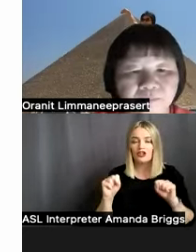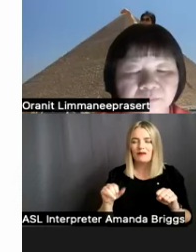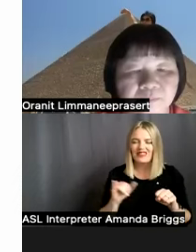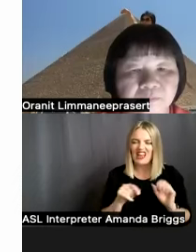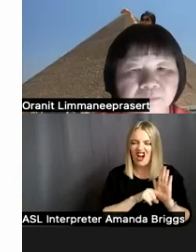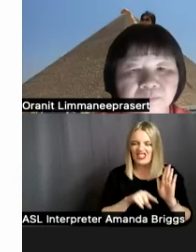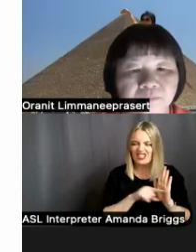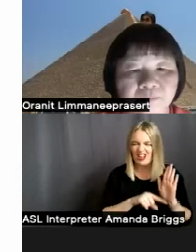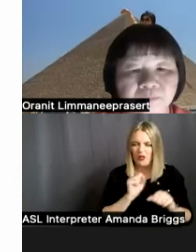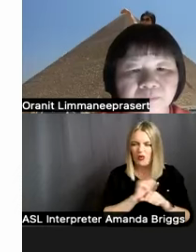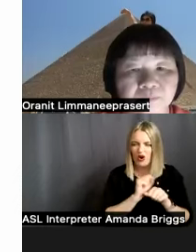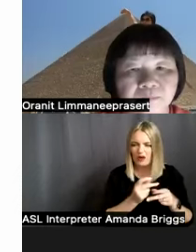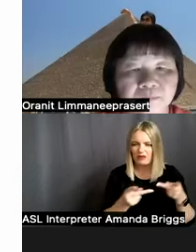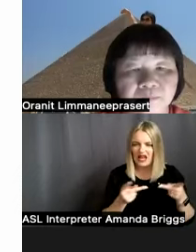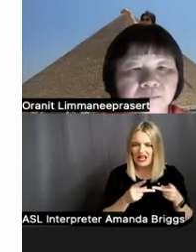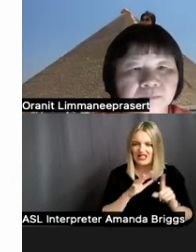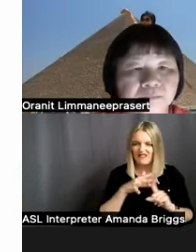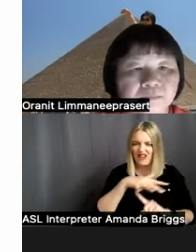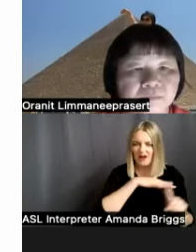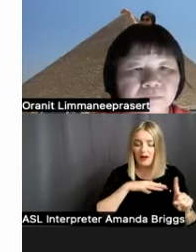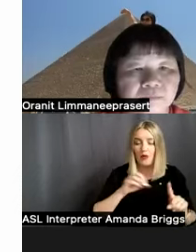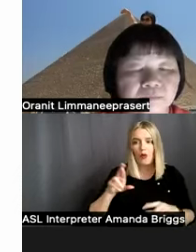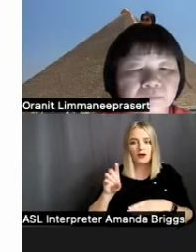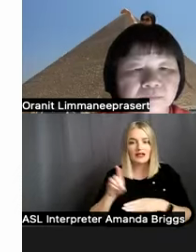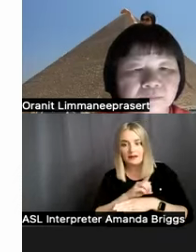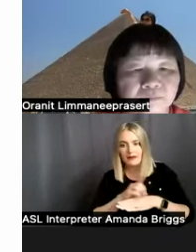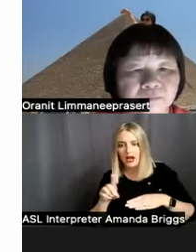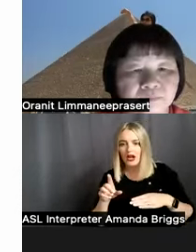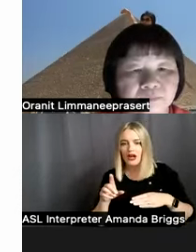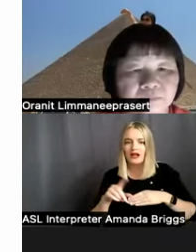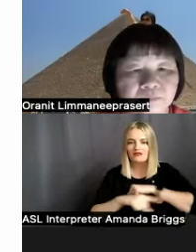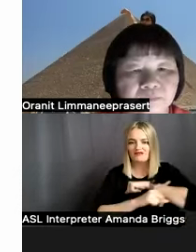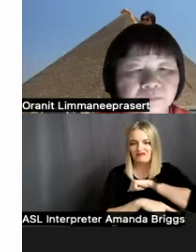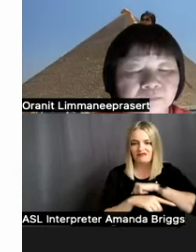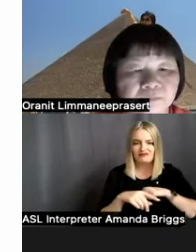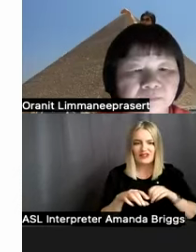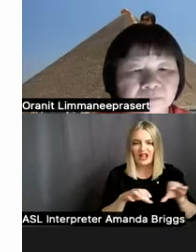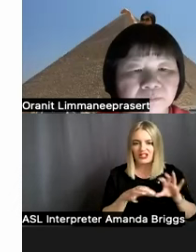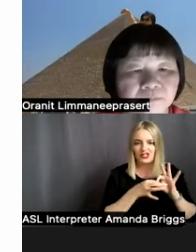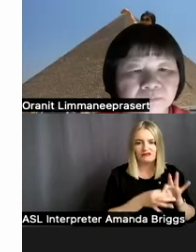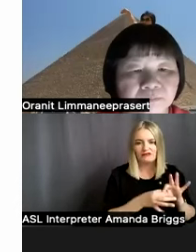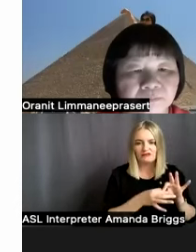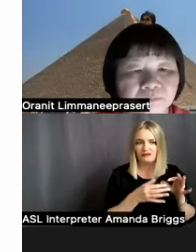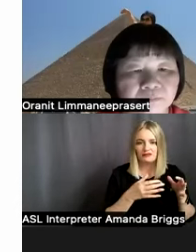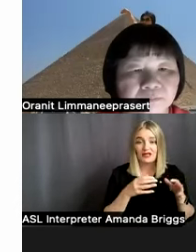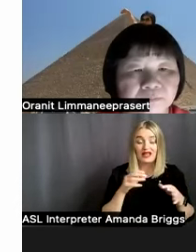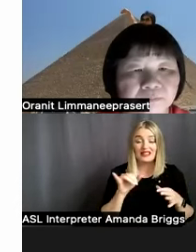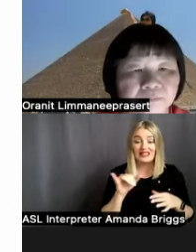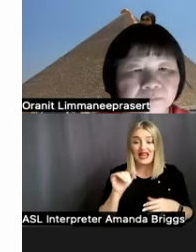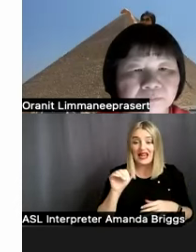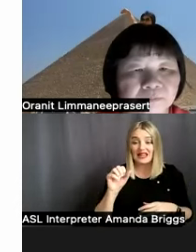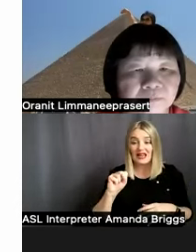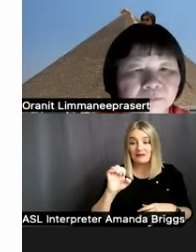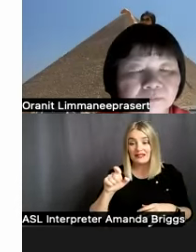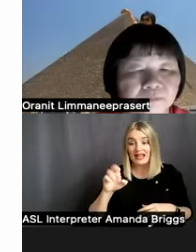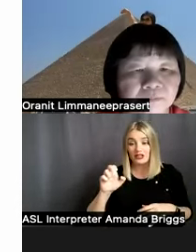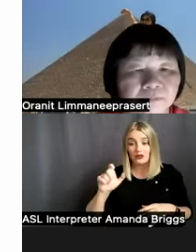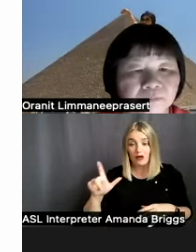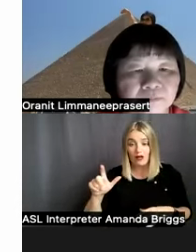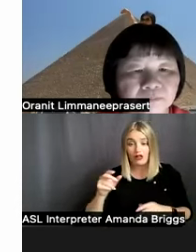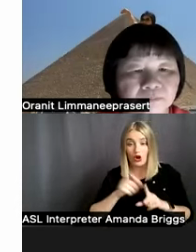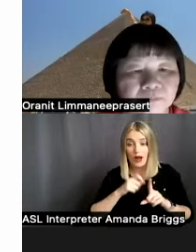environment disciplinary action. It could be a disciplinary action related to sexual harassment. It